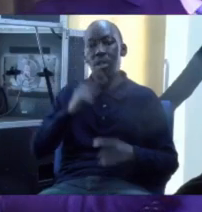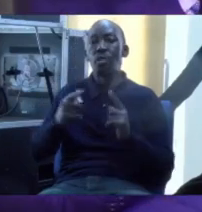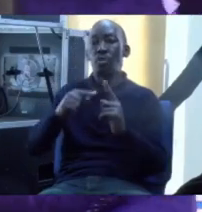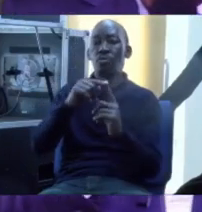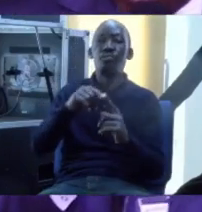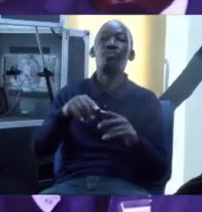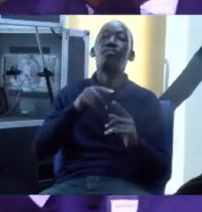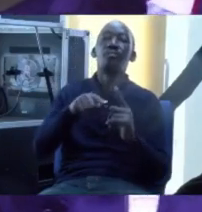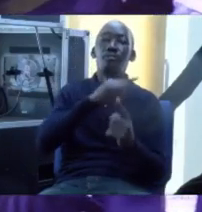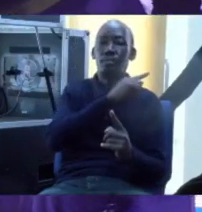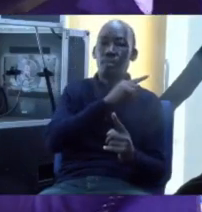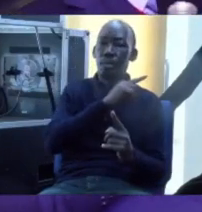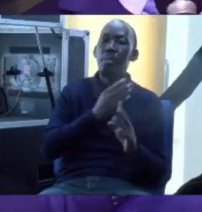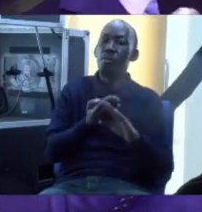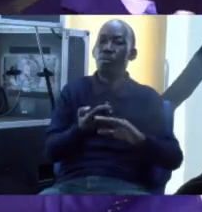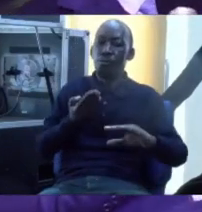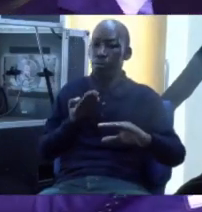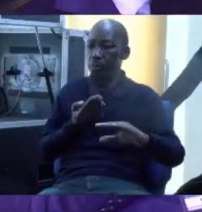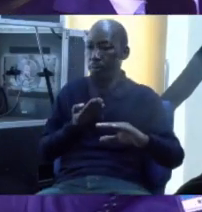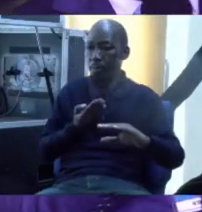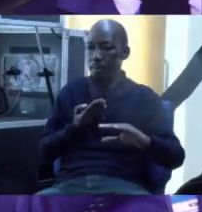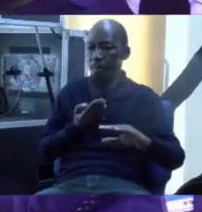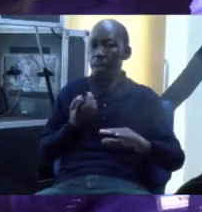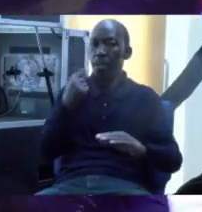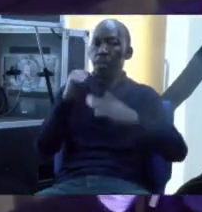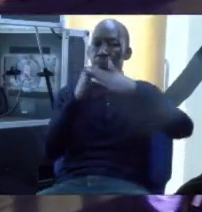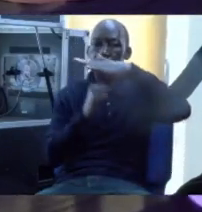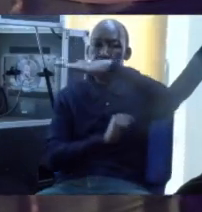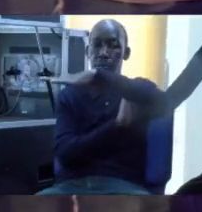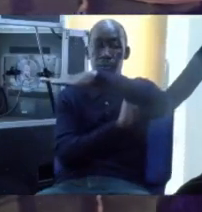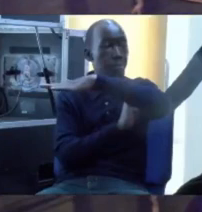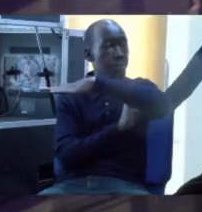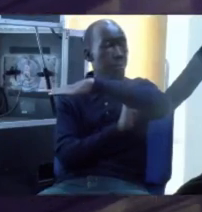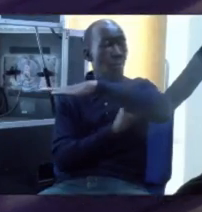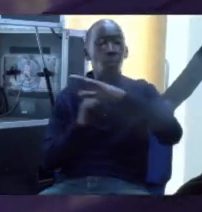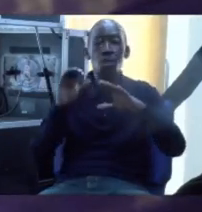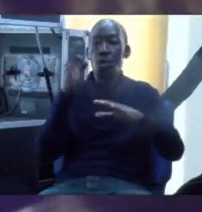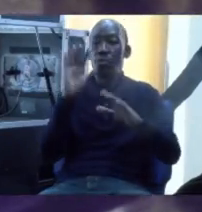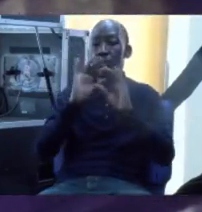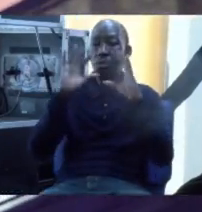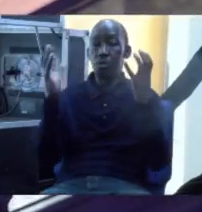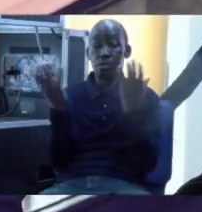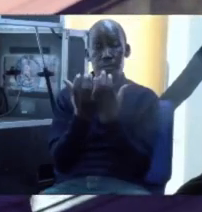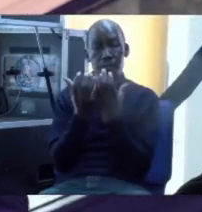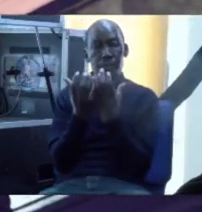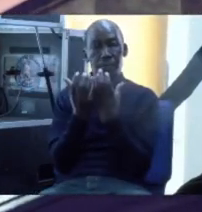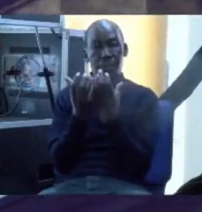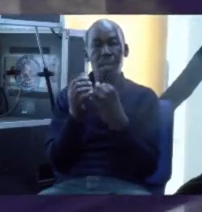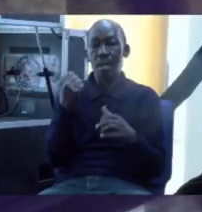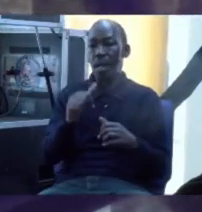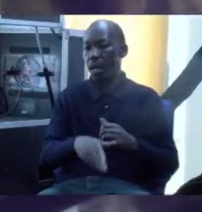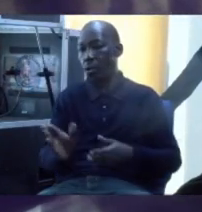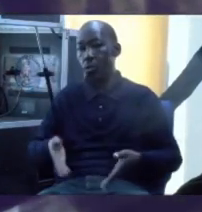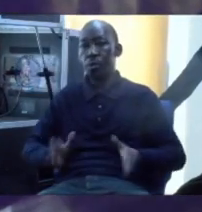Ambaye iliuliwa. Before. Kabla. The foundation. Kabla ya misingi. Of the world. Ya dunia. In other words. Kwa